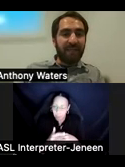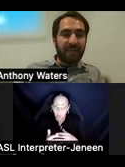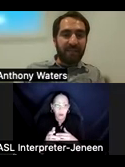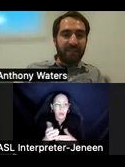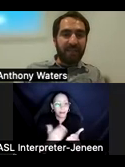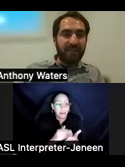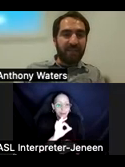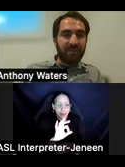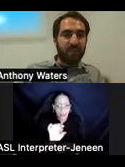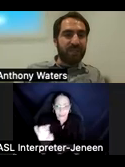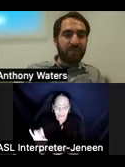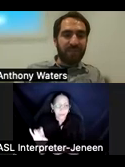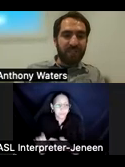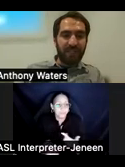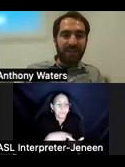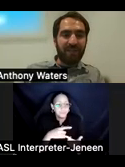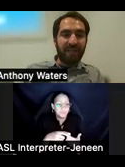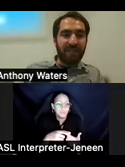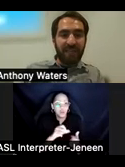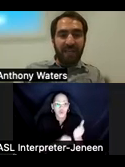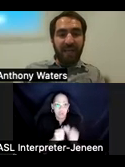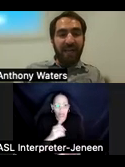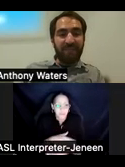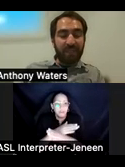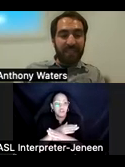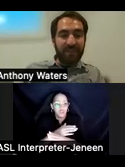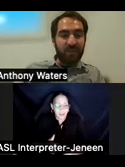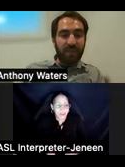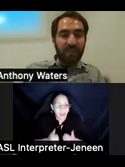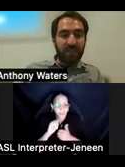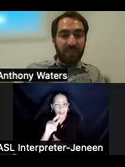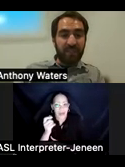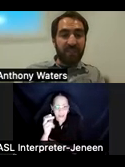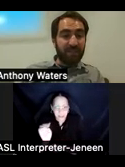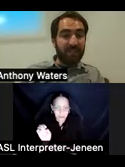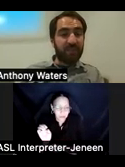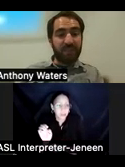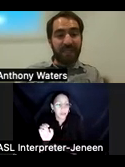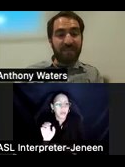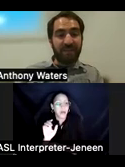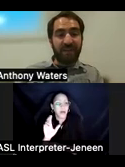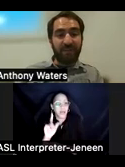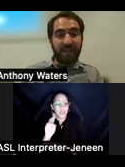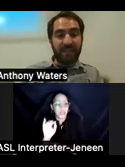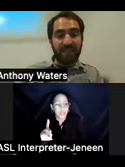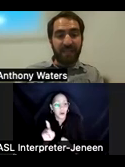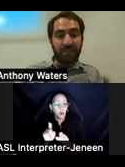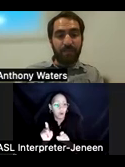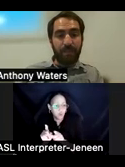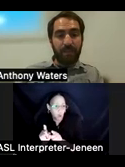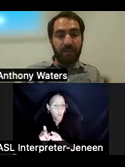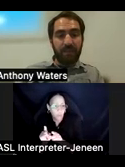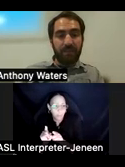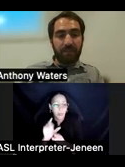988 Suicide Prevention Lifeline. I have a link here as well to the Columbia Suicide Severity Rating